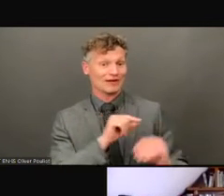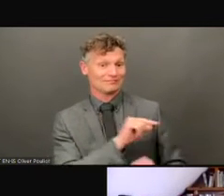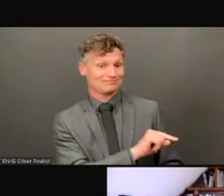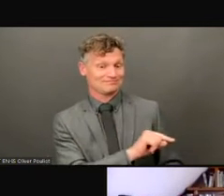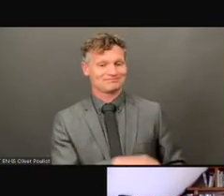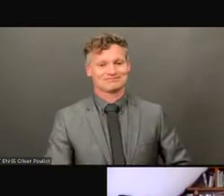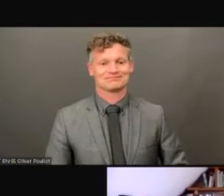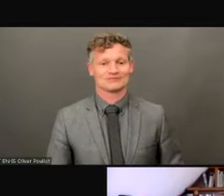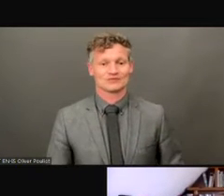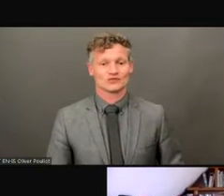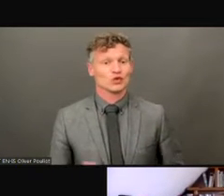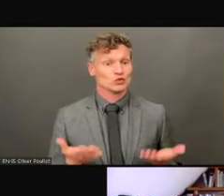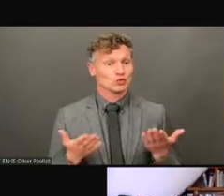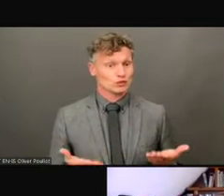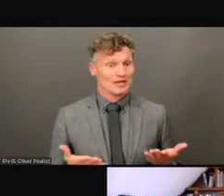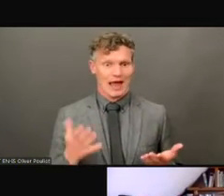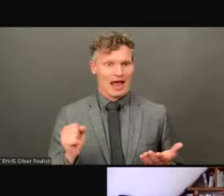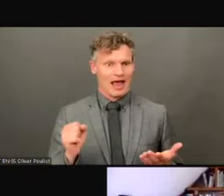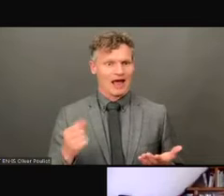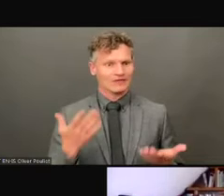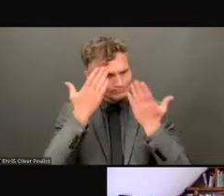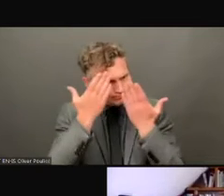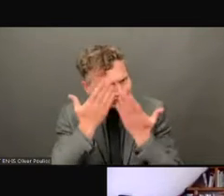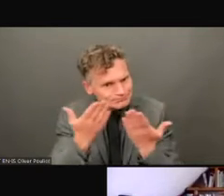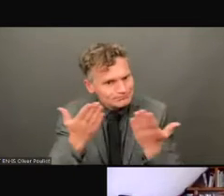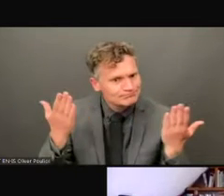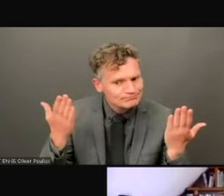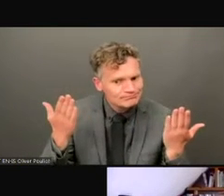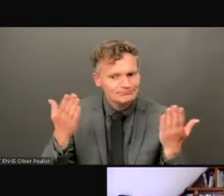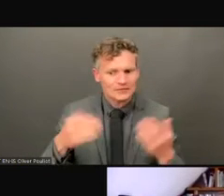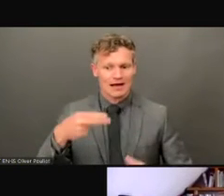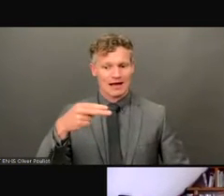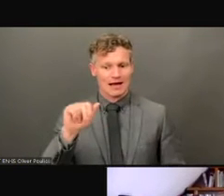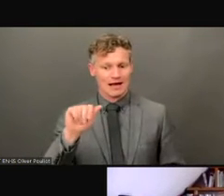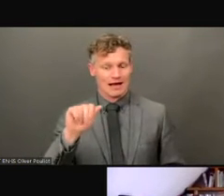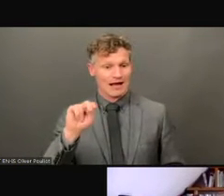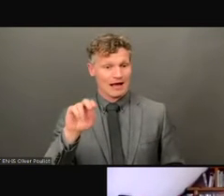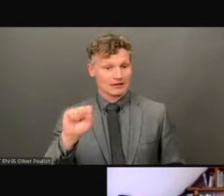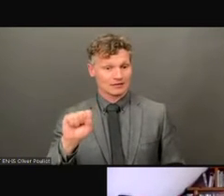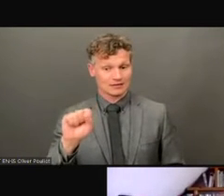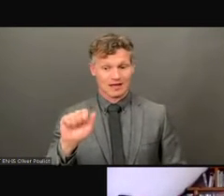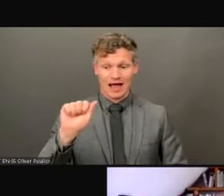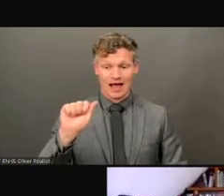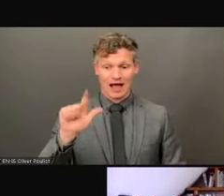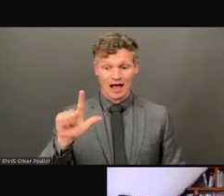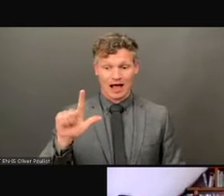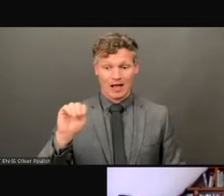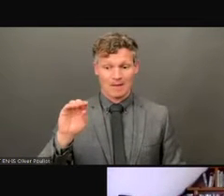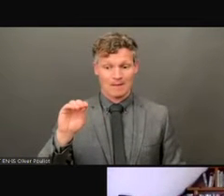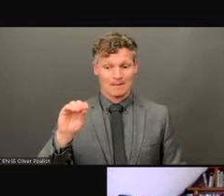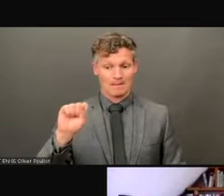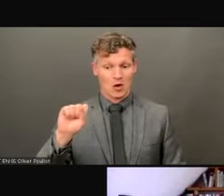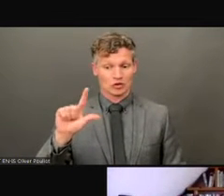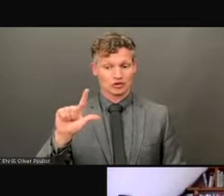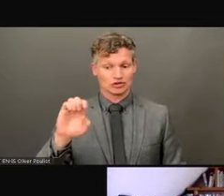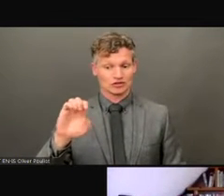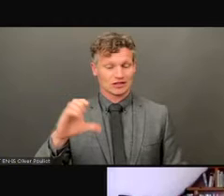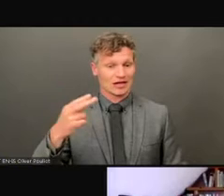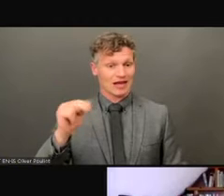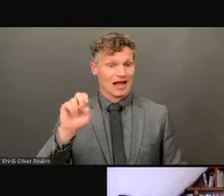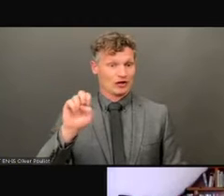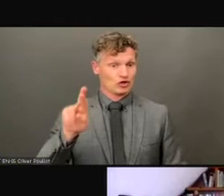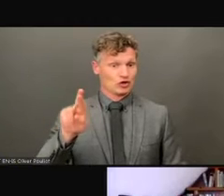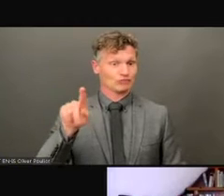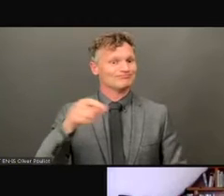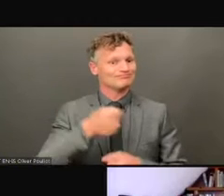Hans Almoslechner, Deputy Permanent Representative from the Permanent Mission of Austria to the United Nations, who will provide some